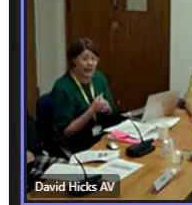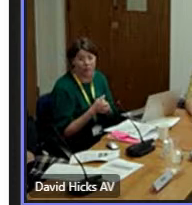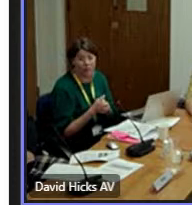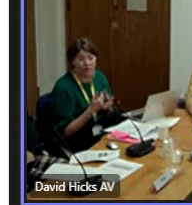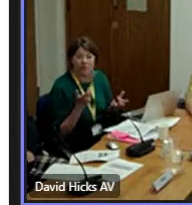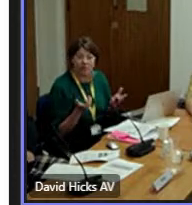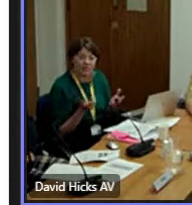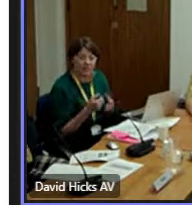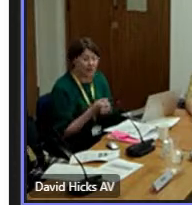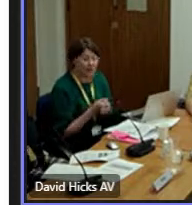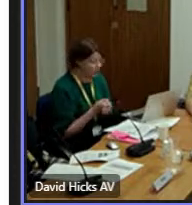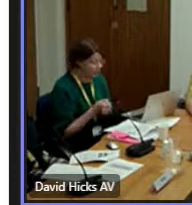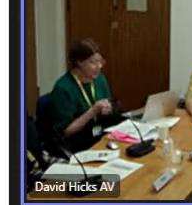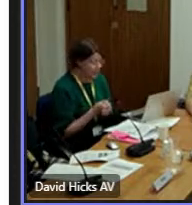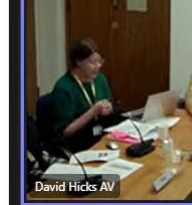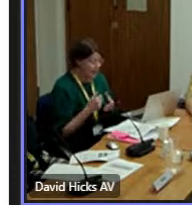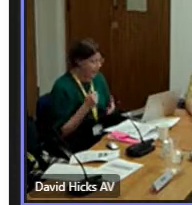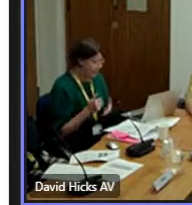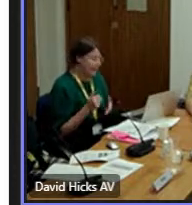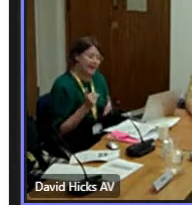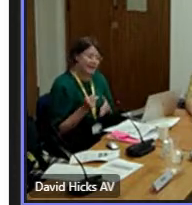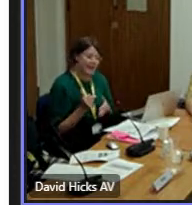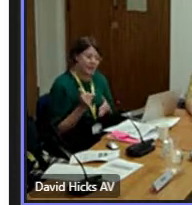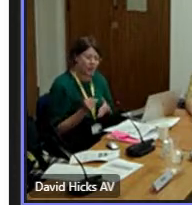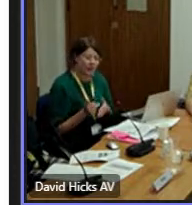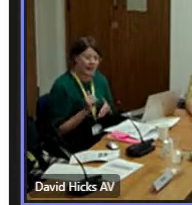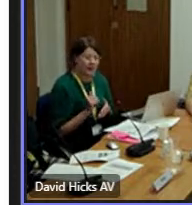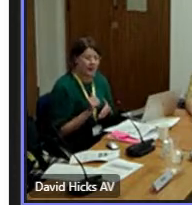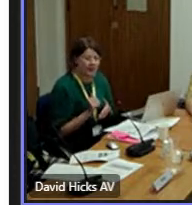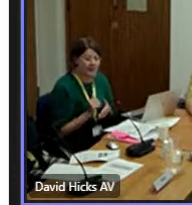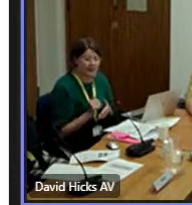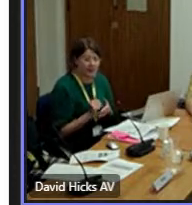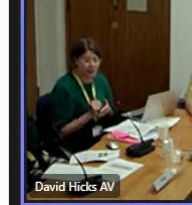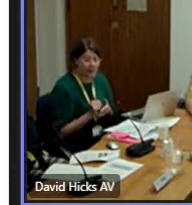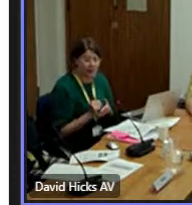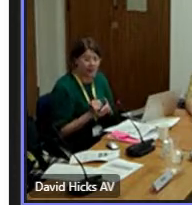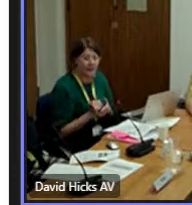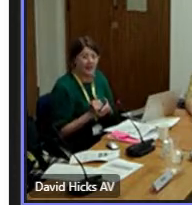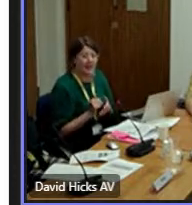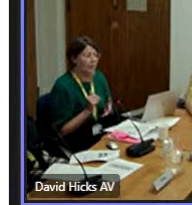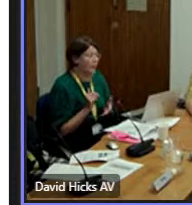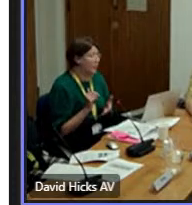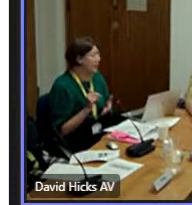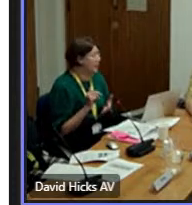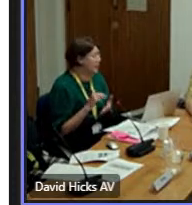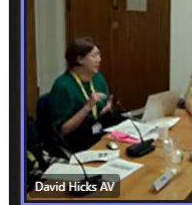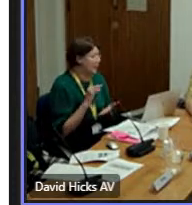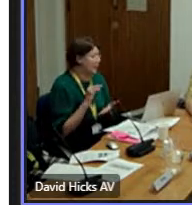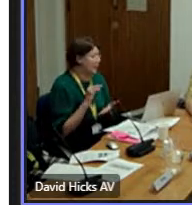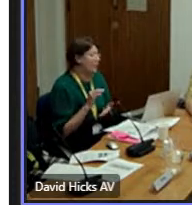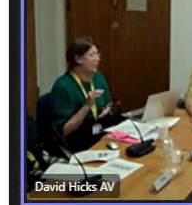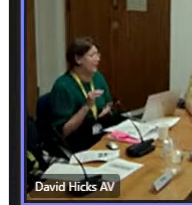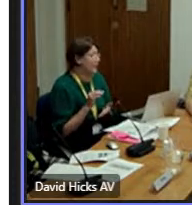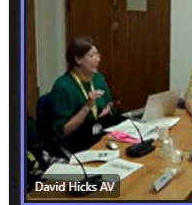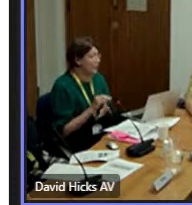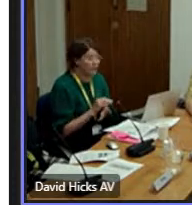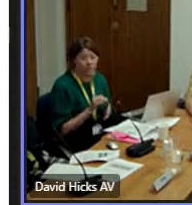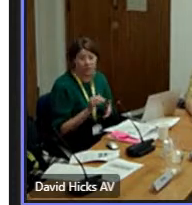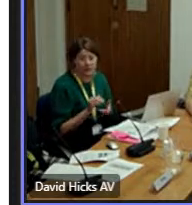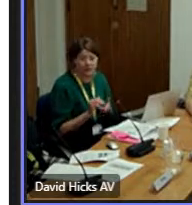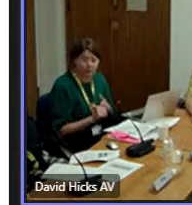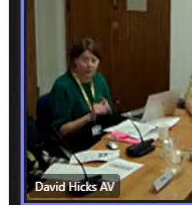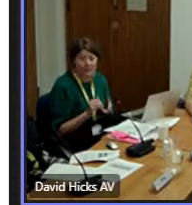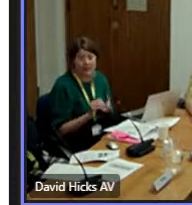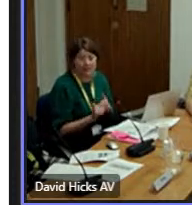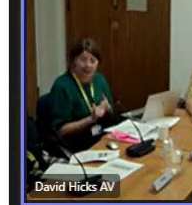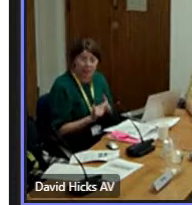care, or the front door as it's sometimes called. And we're doing that jointly with Involve, and we're working with people from across the